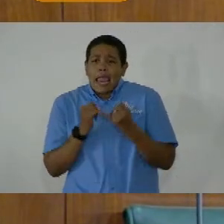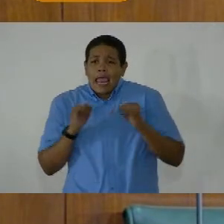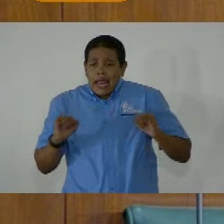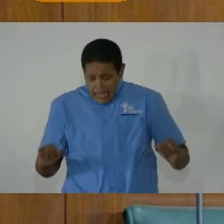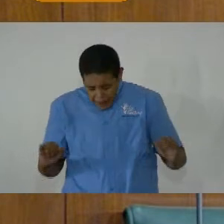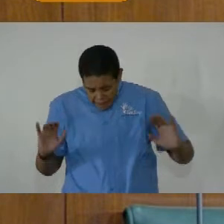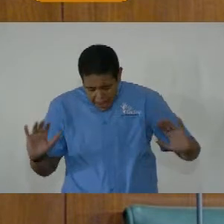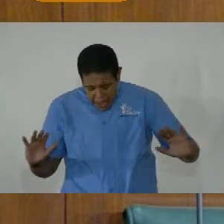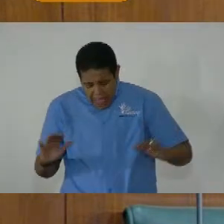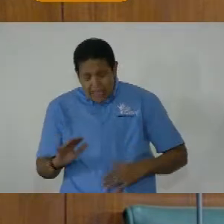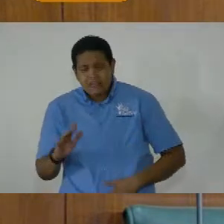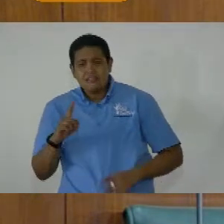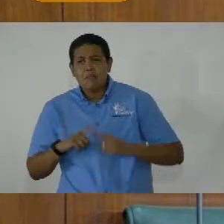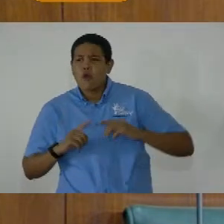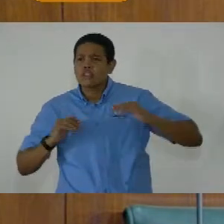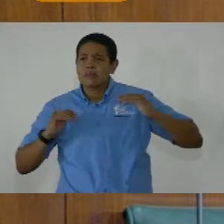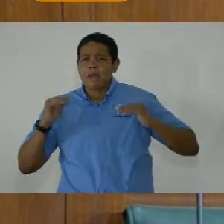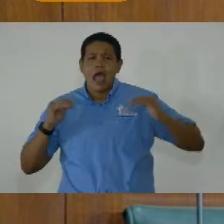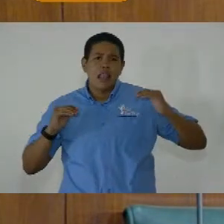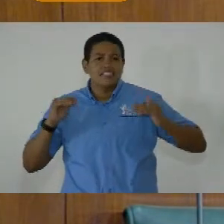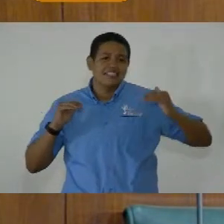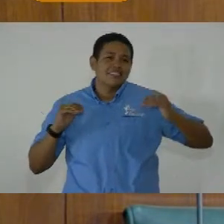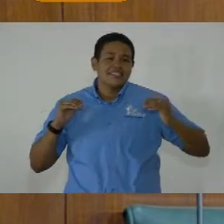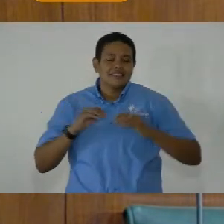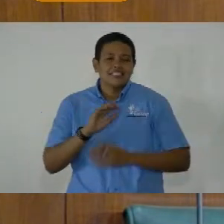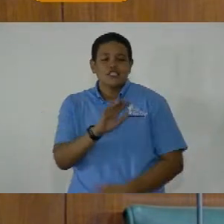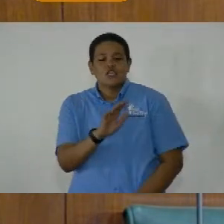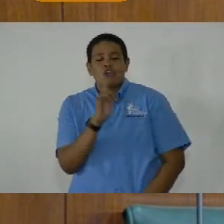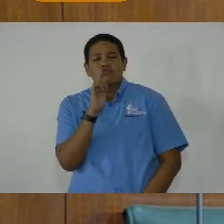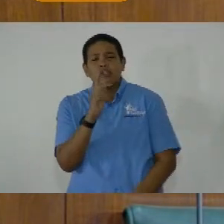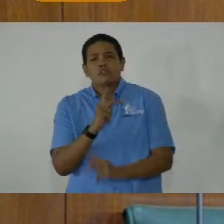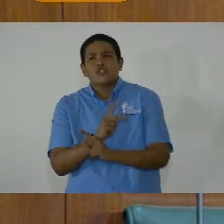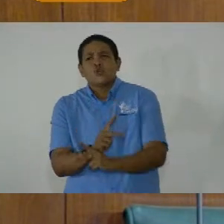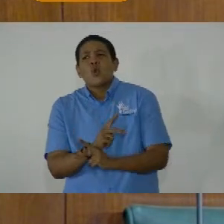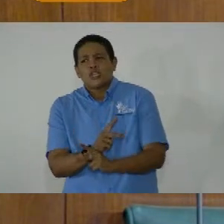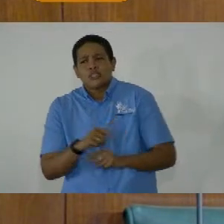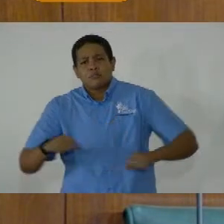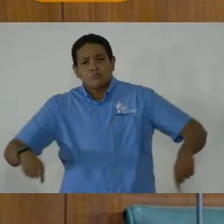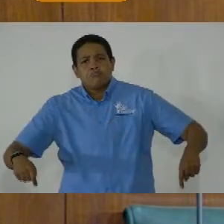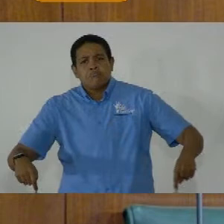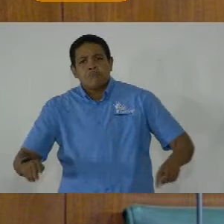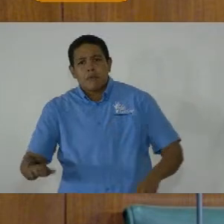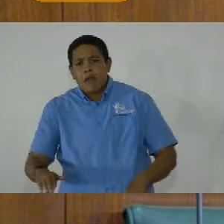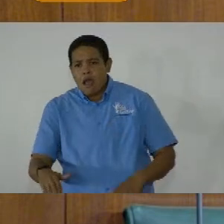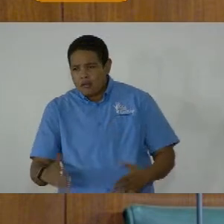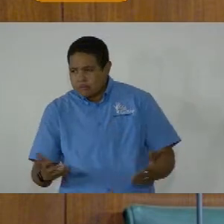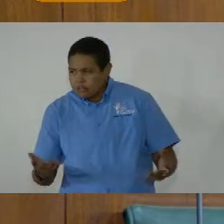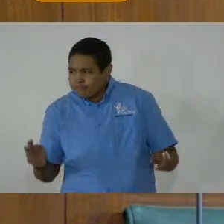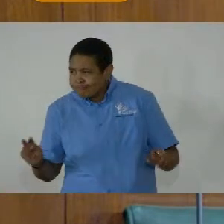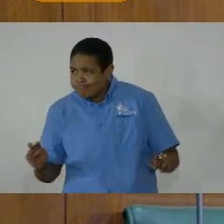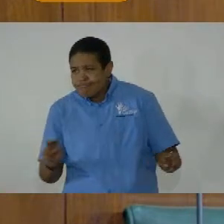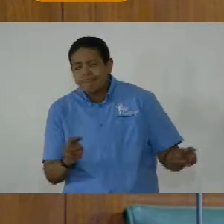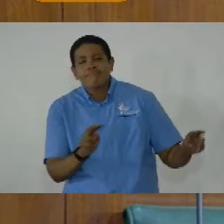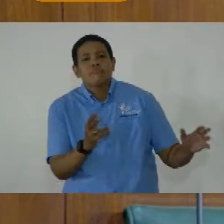independence, and balance in your stewardship in the affairs of this Honourable